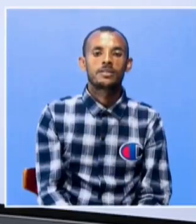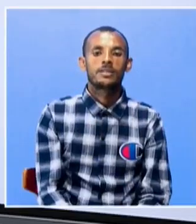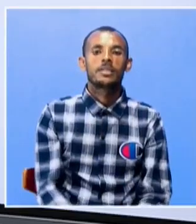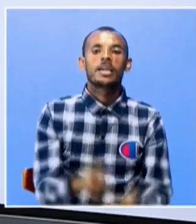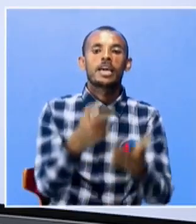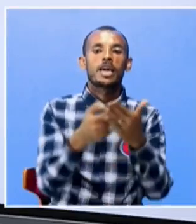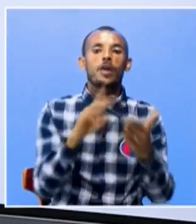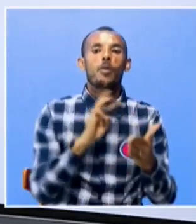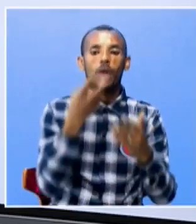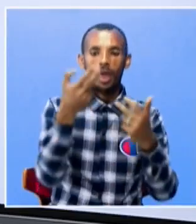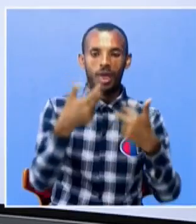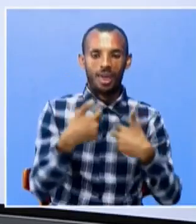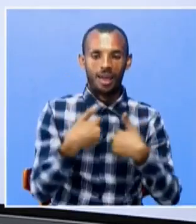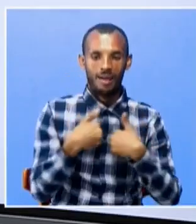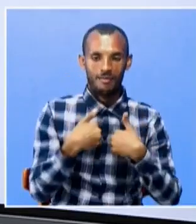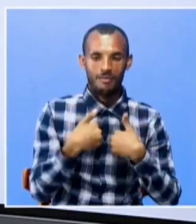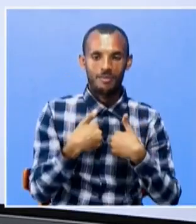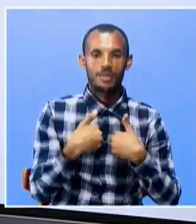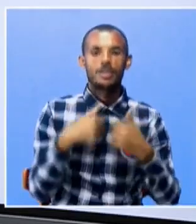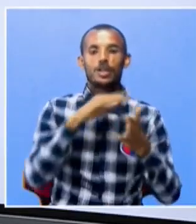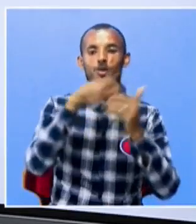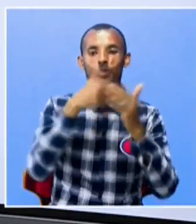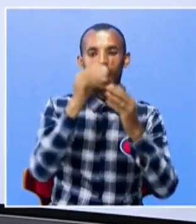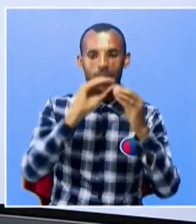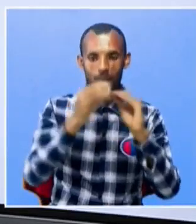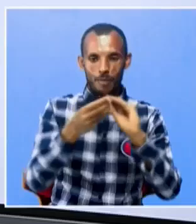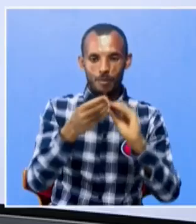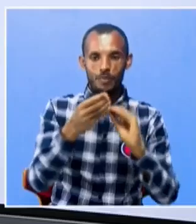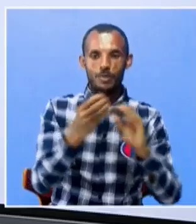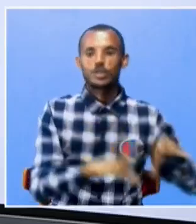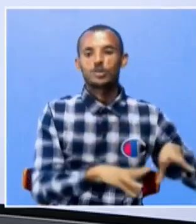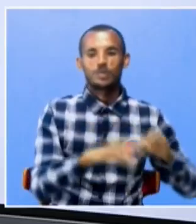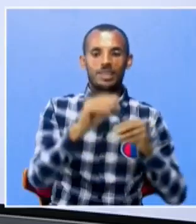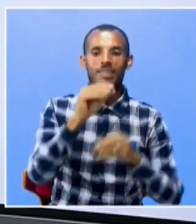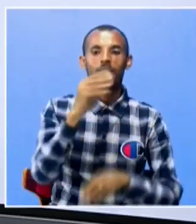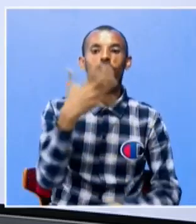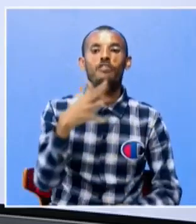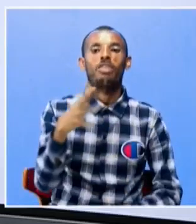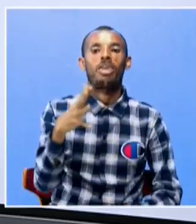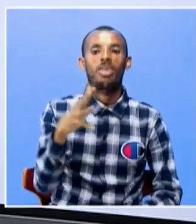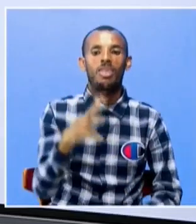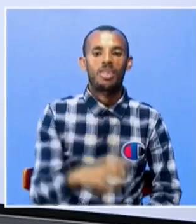Here we have the total number of students is 50.